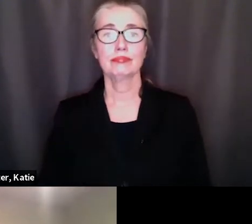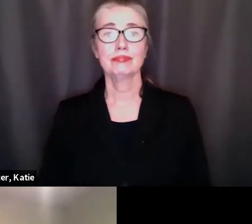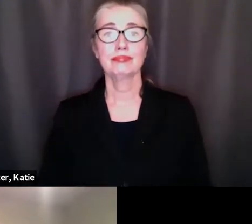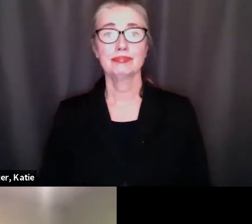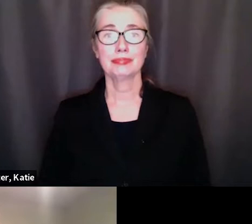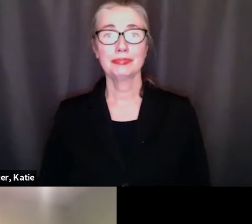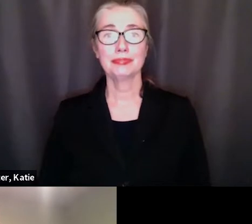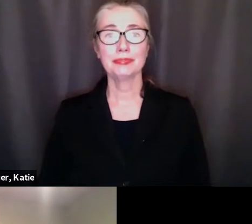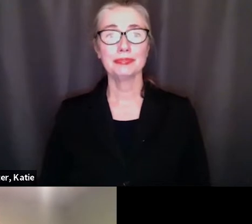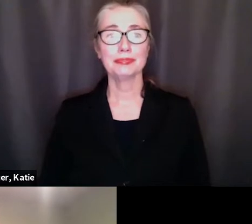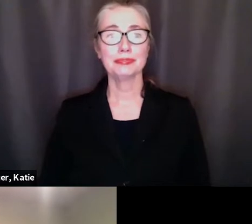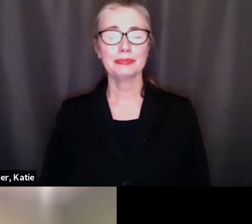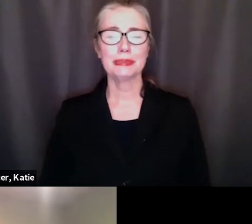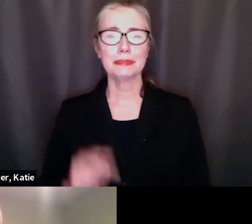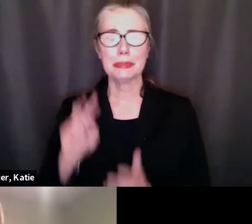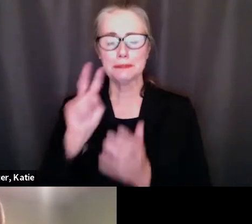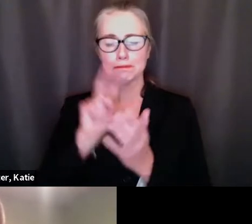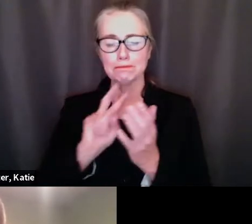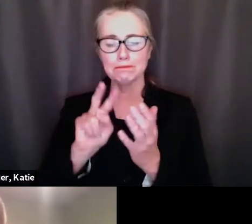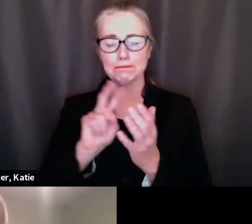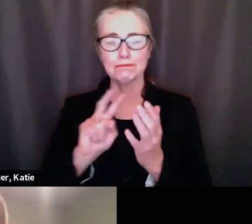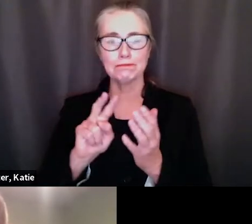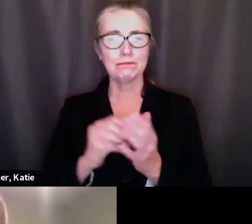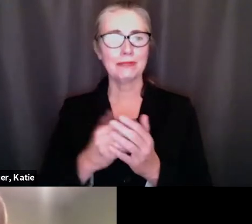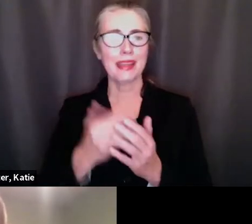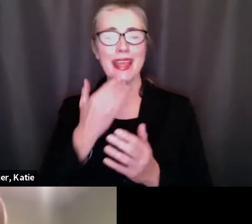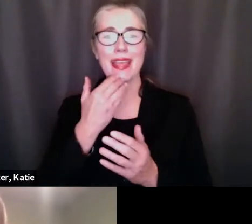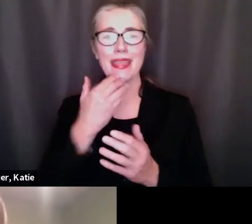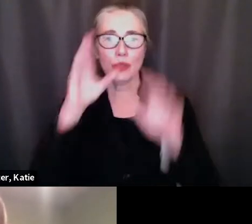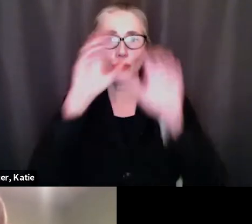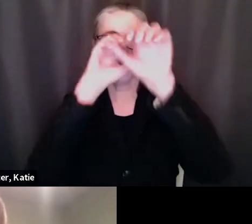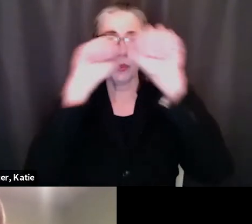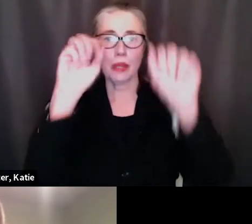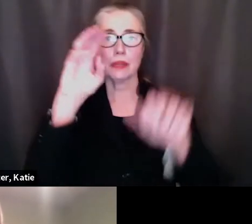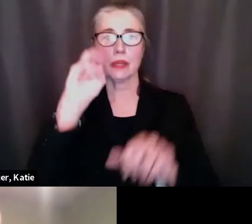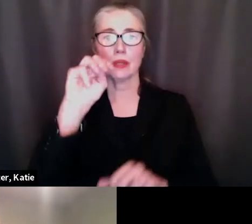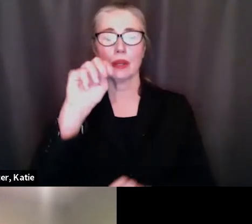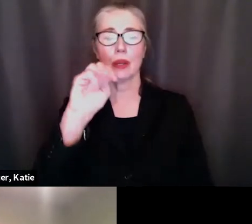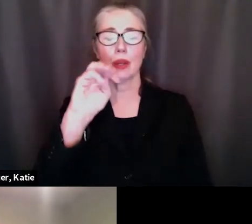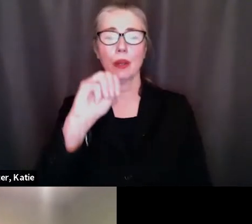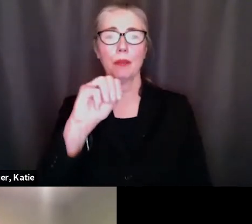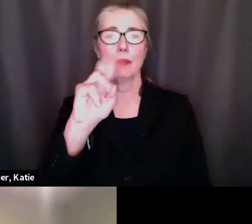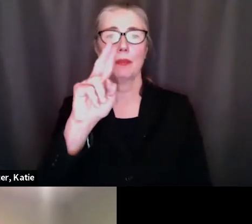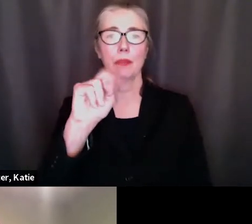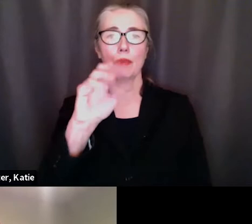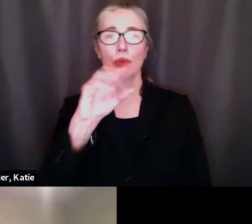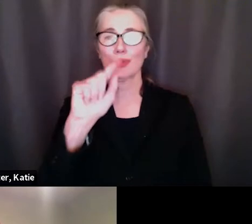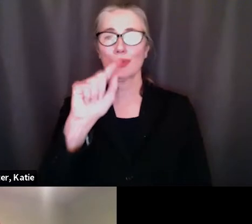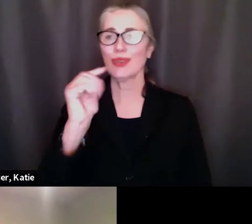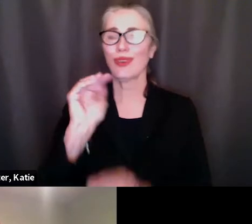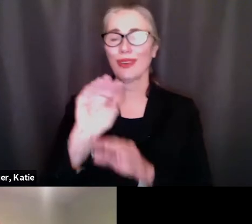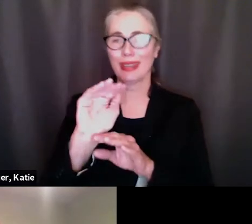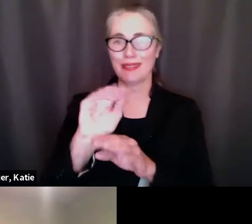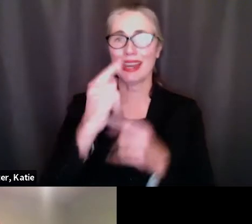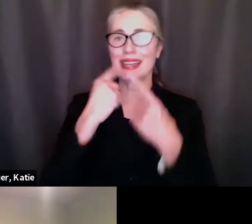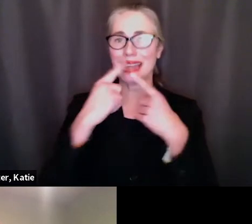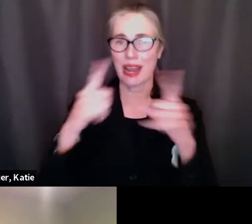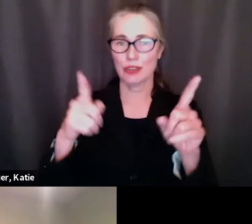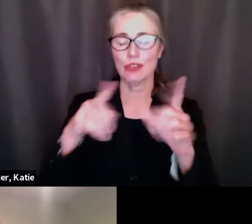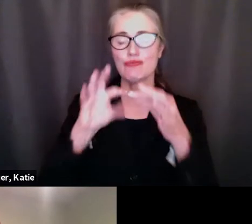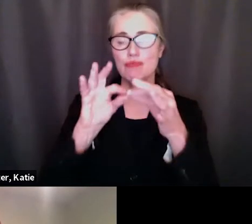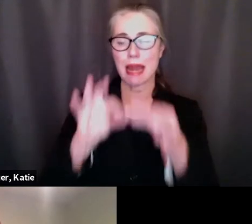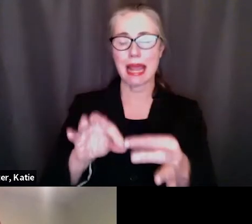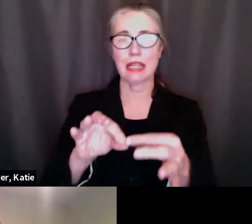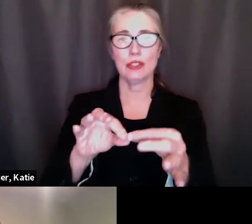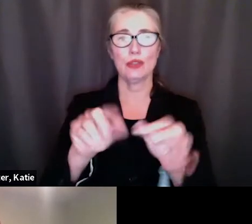let's thank you for president munoz good evening i will give this announcement regarding language